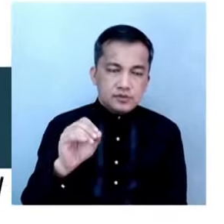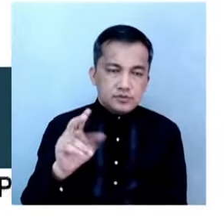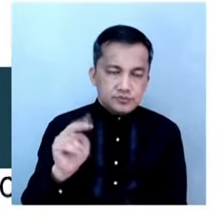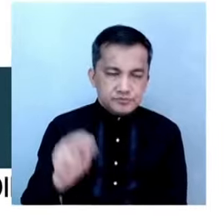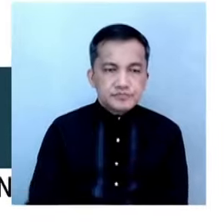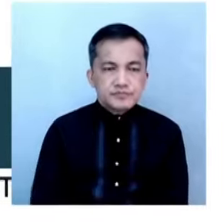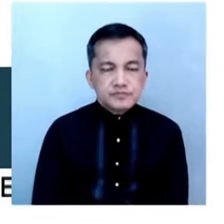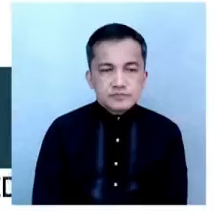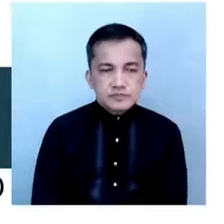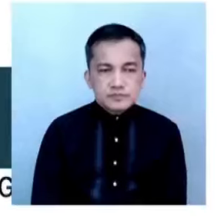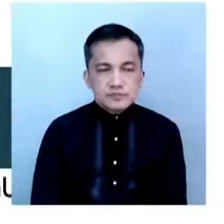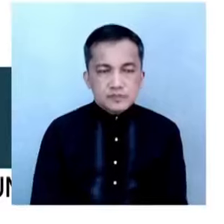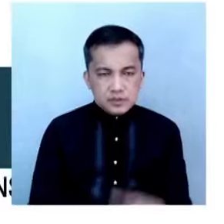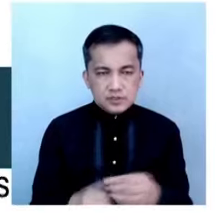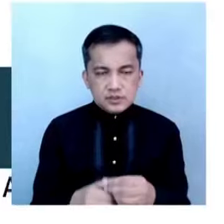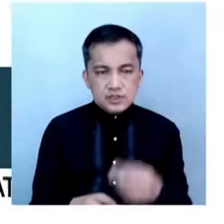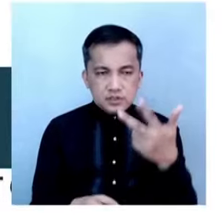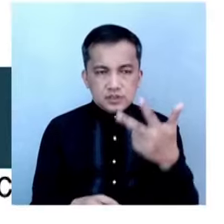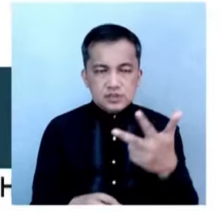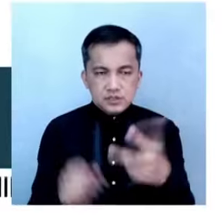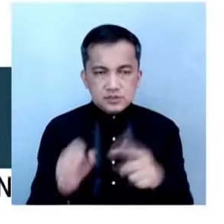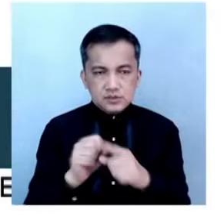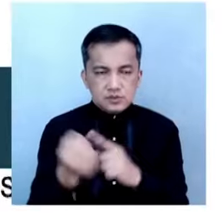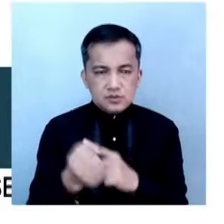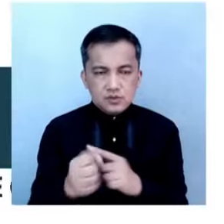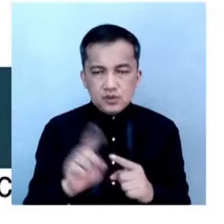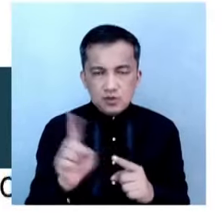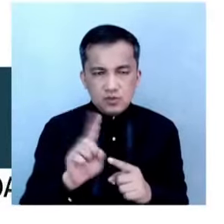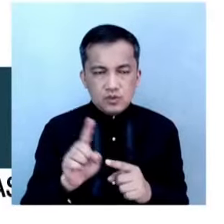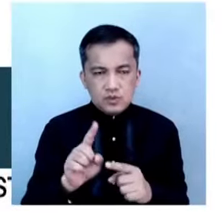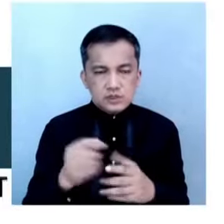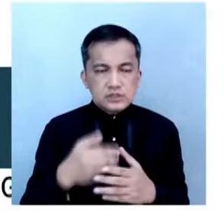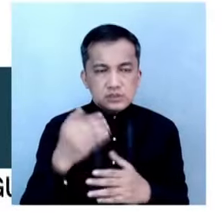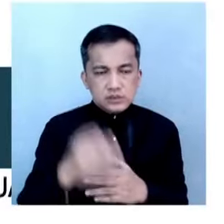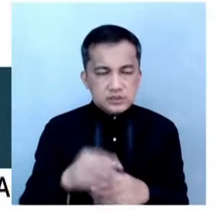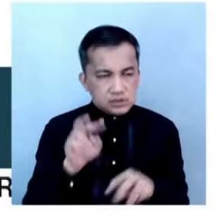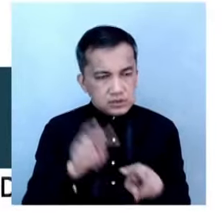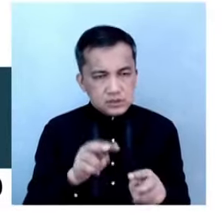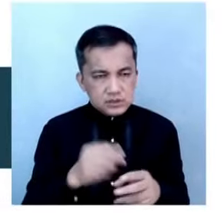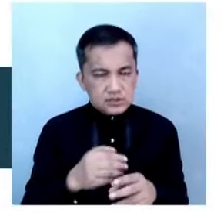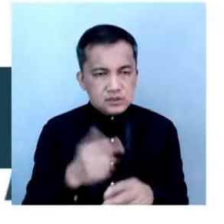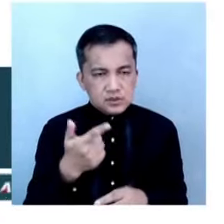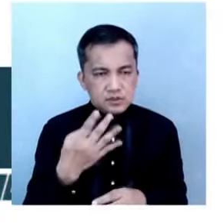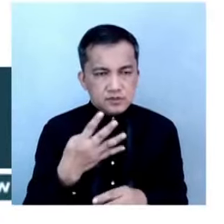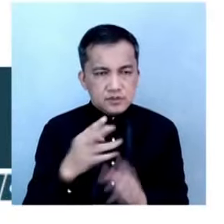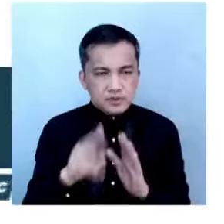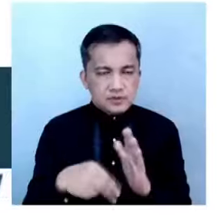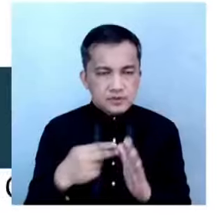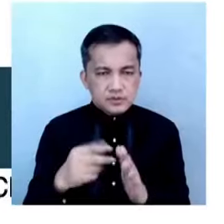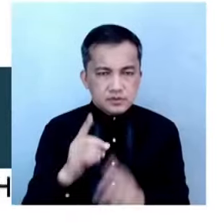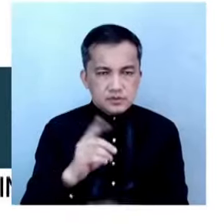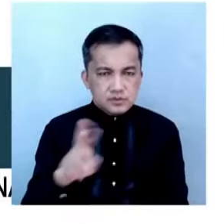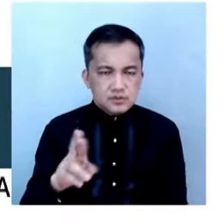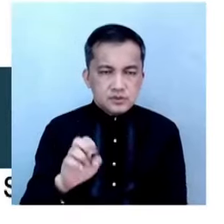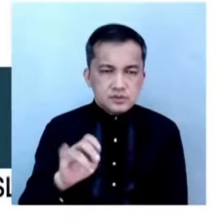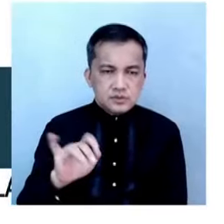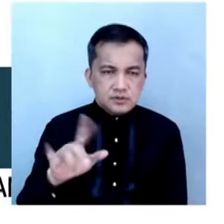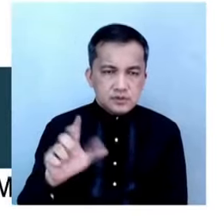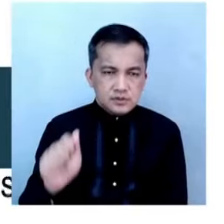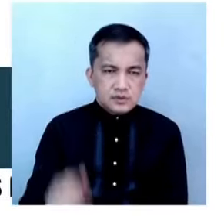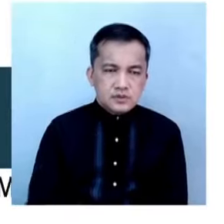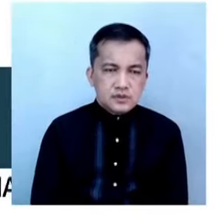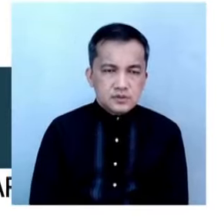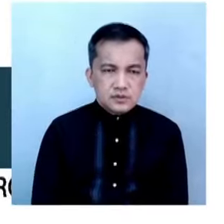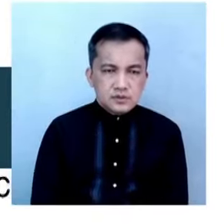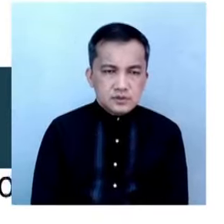three scenarios, what should they be on the lookout for in the next 24 hours, Dr. Sevilla? For now, what's really critical po